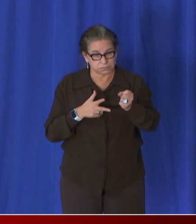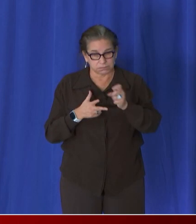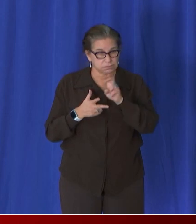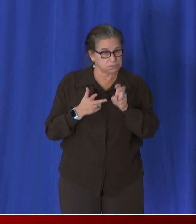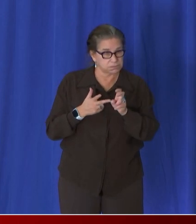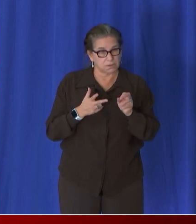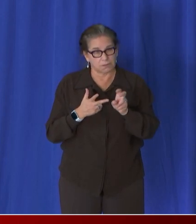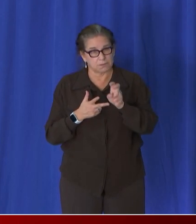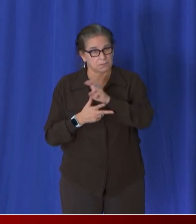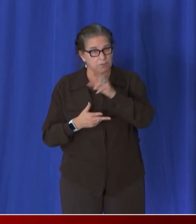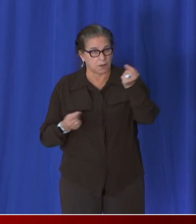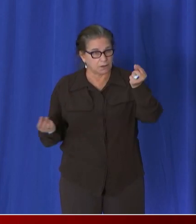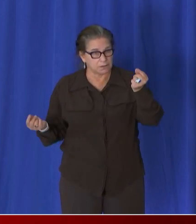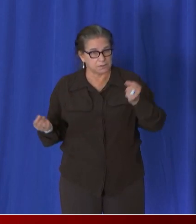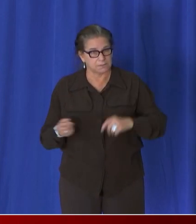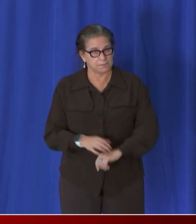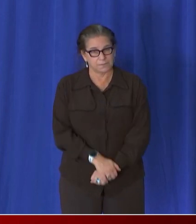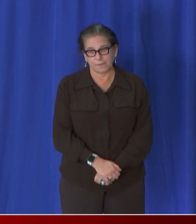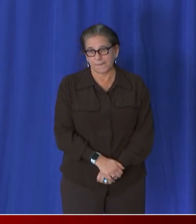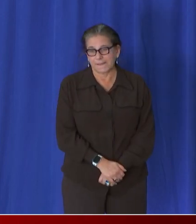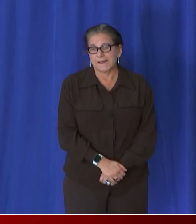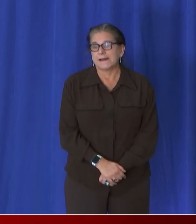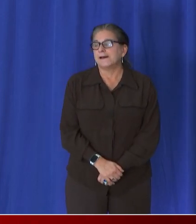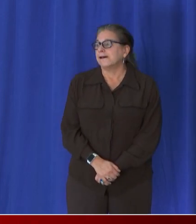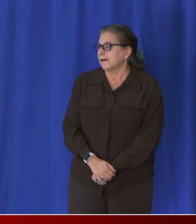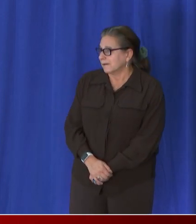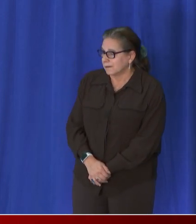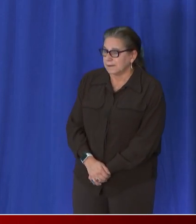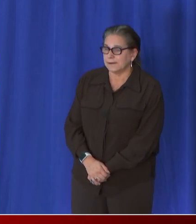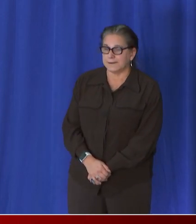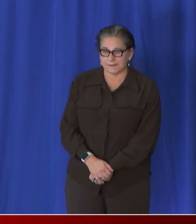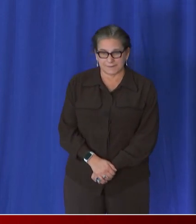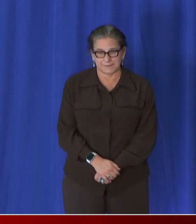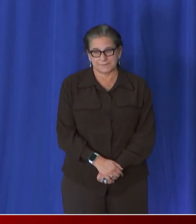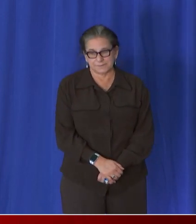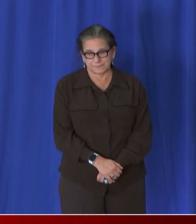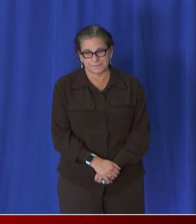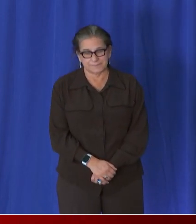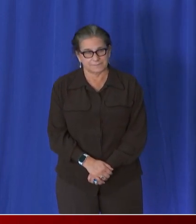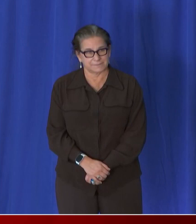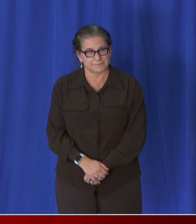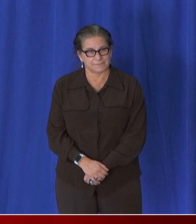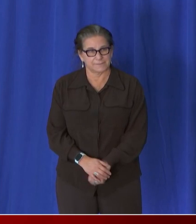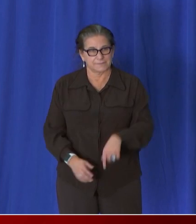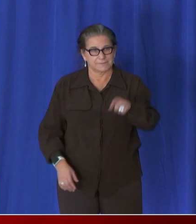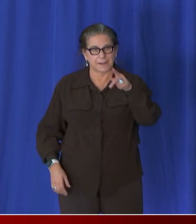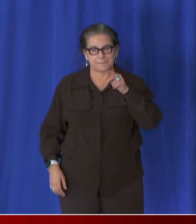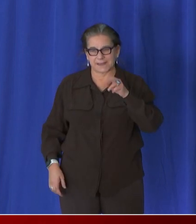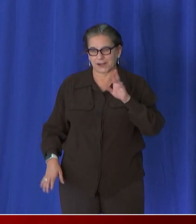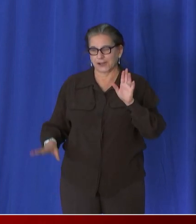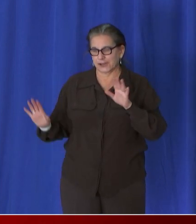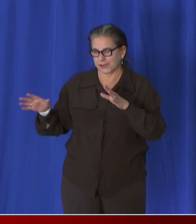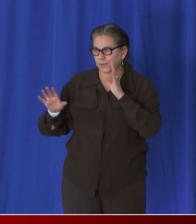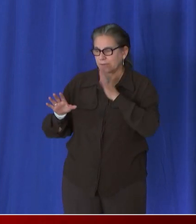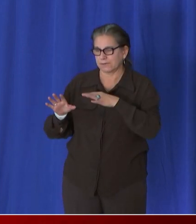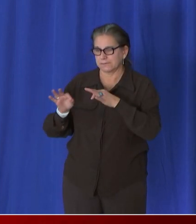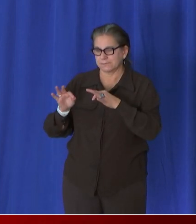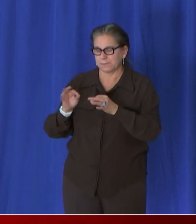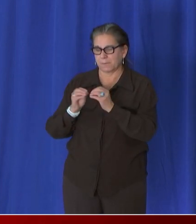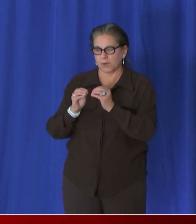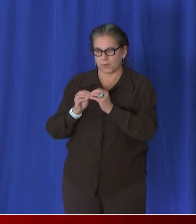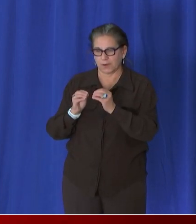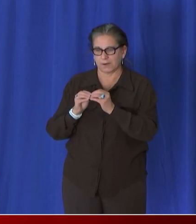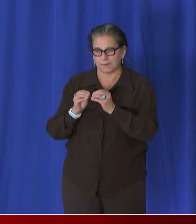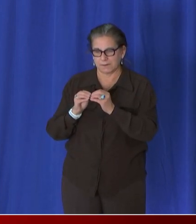we're going to, Patrick, can you talk, or Kevin, about supply for vaccination? Thank you, Mayor. So we've never had any concerns about the supply. The